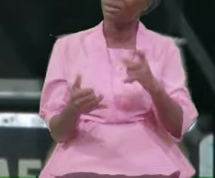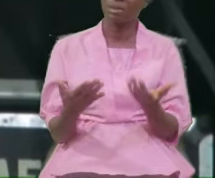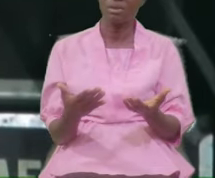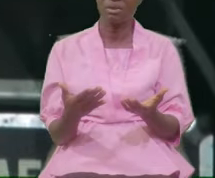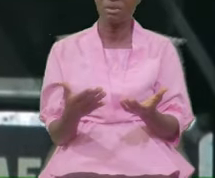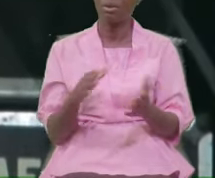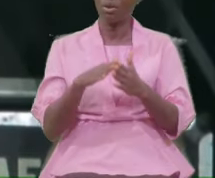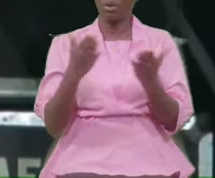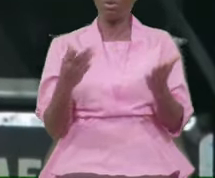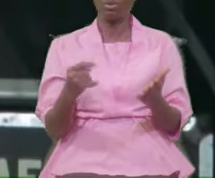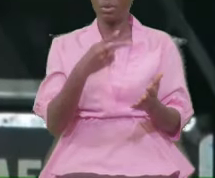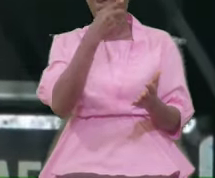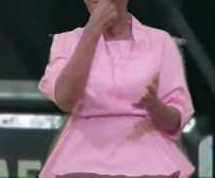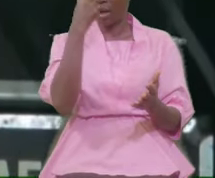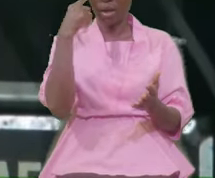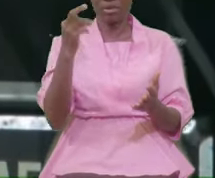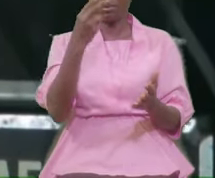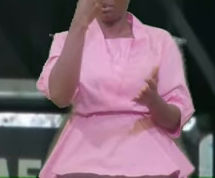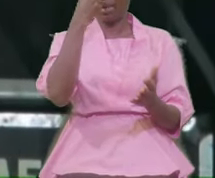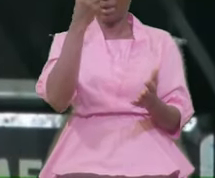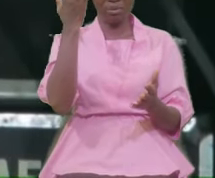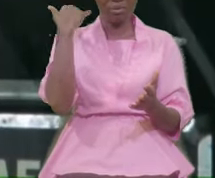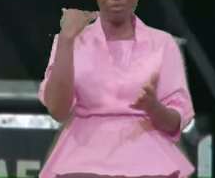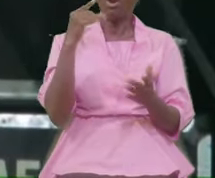Eyes Of The Blind before can you do it